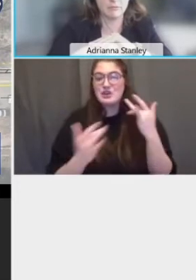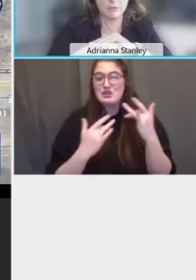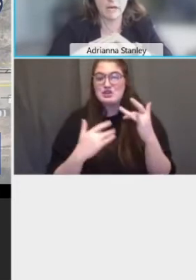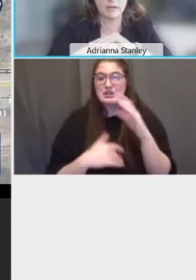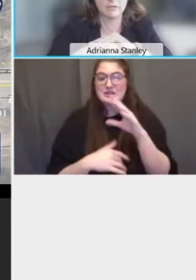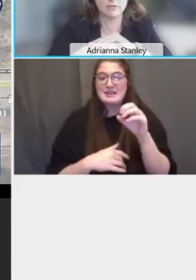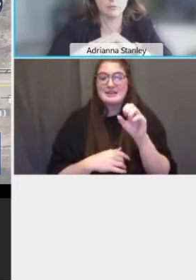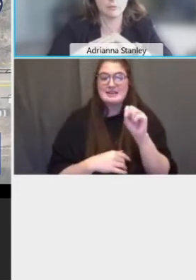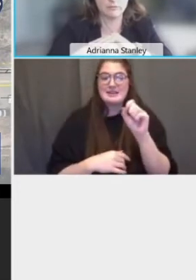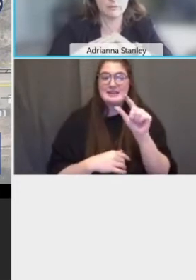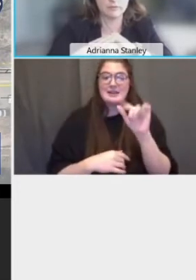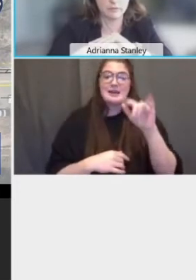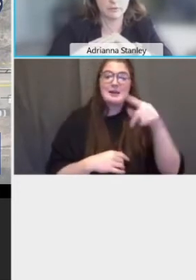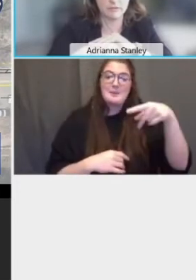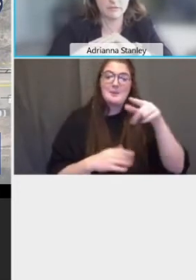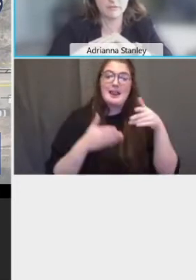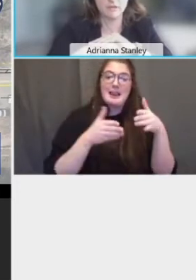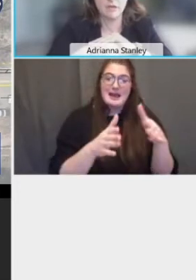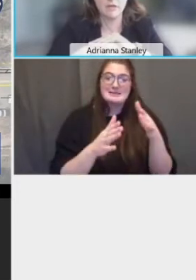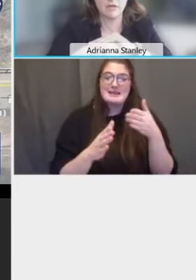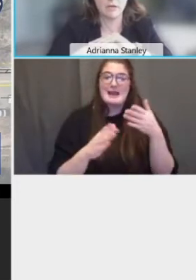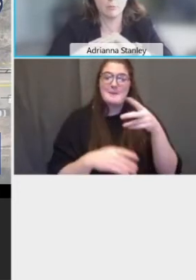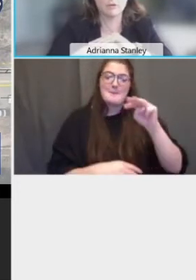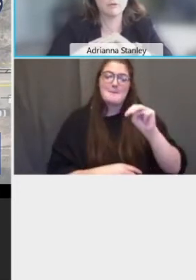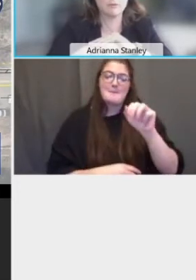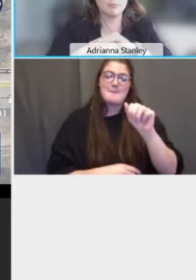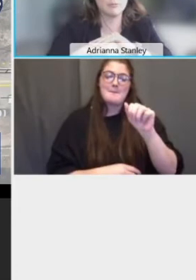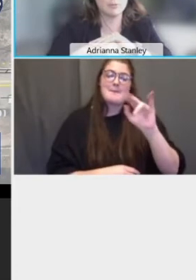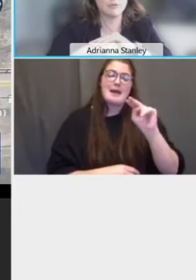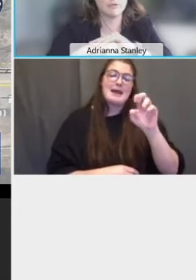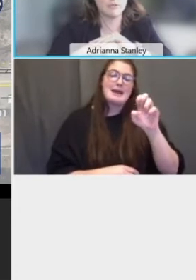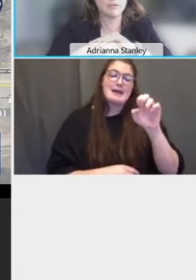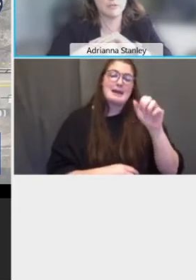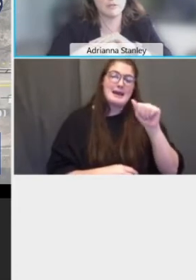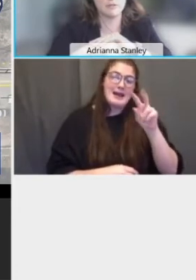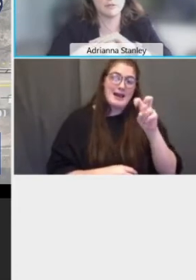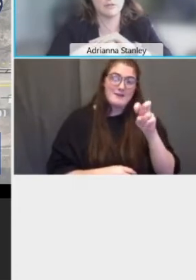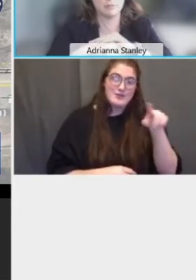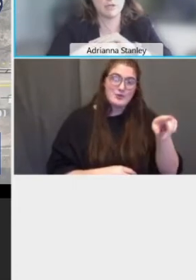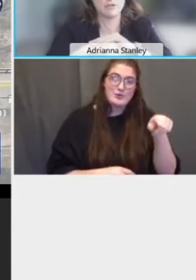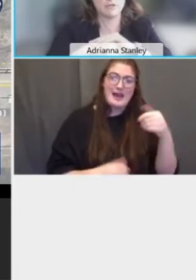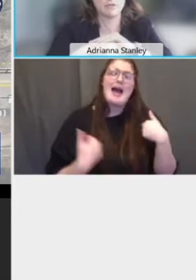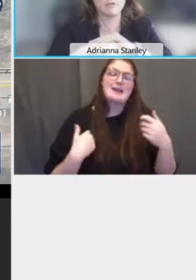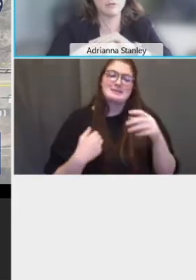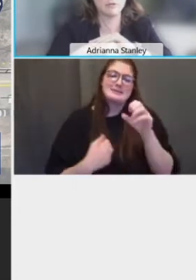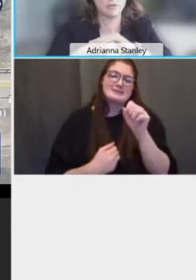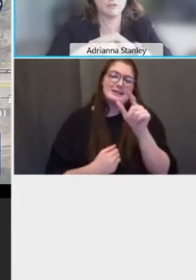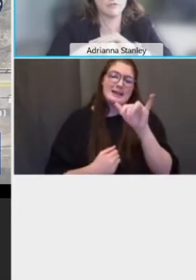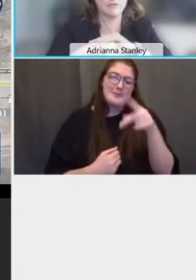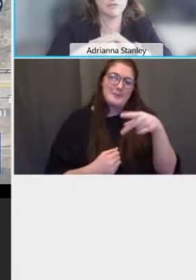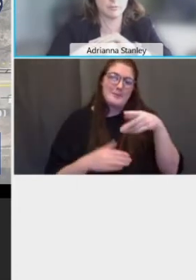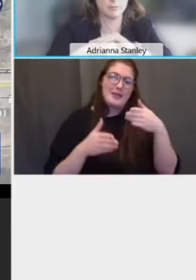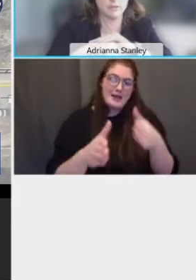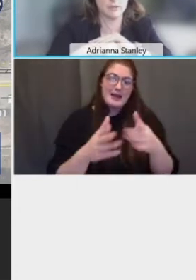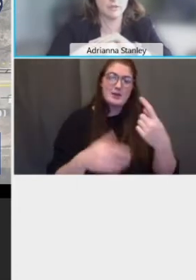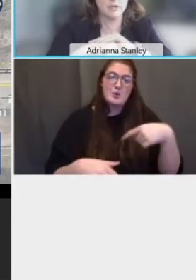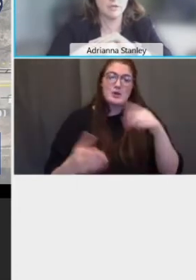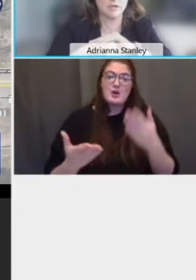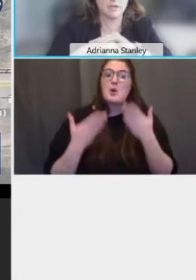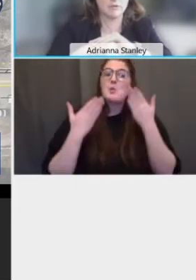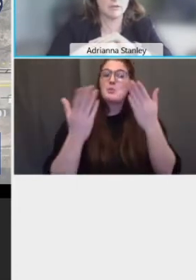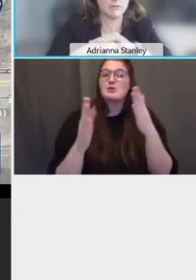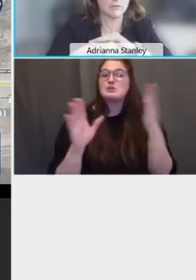Main Avenue has one of these slip lanes. We're going to be proposing in this project to close the slip